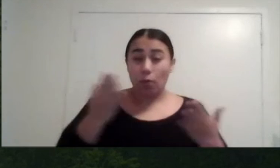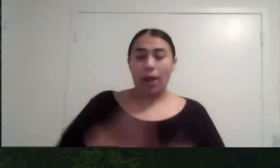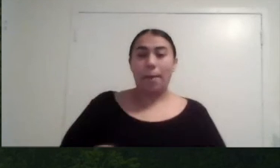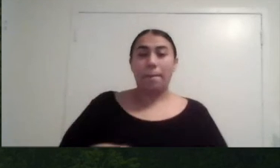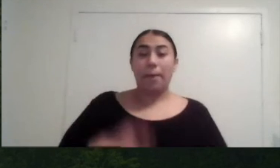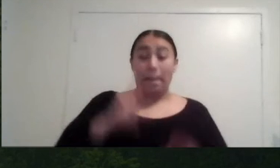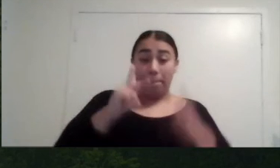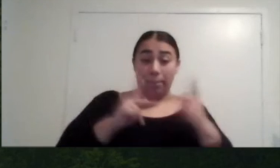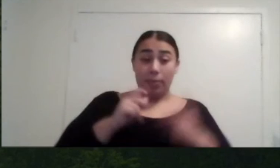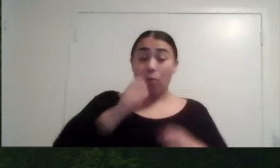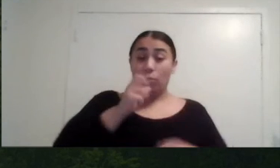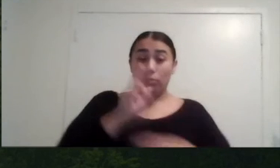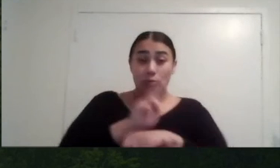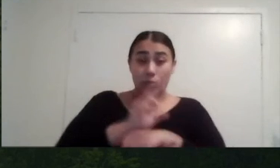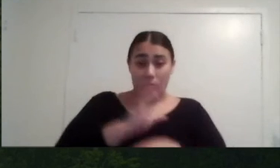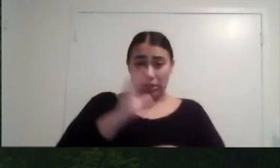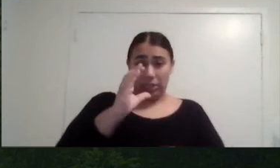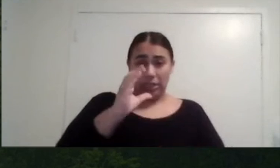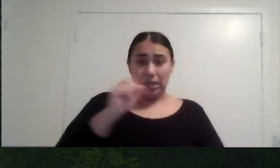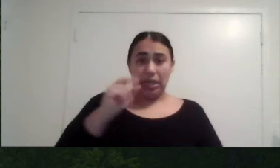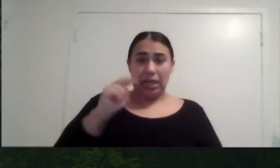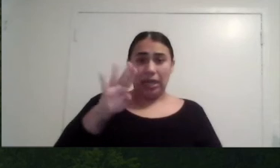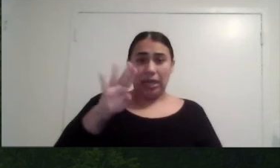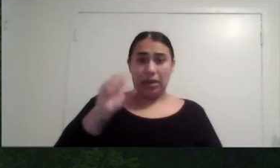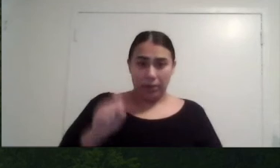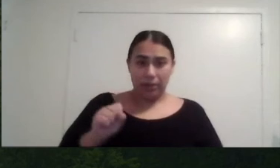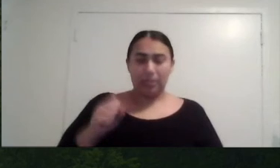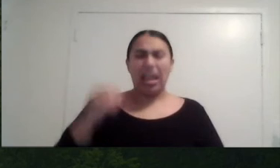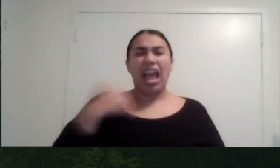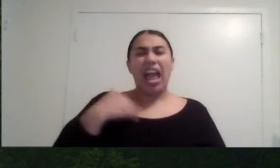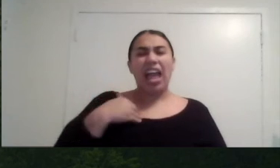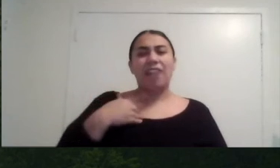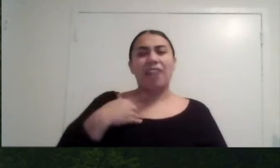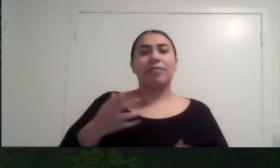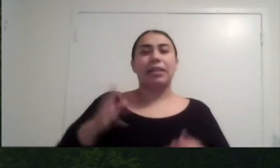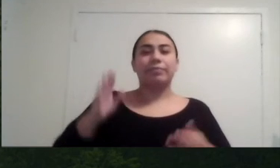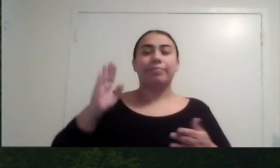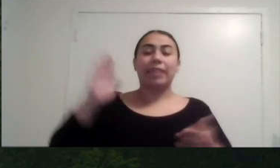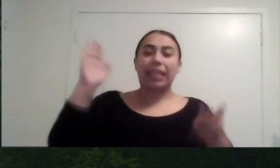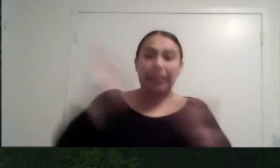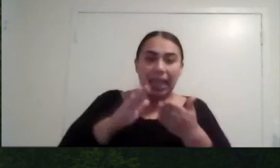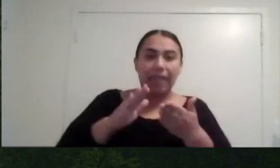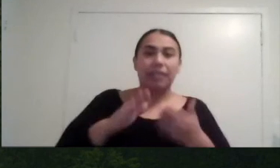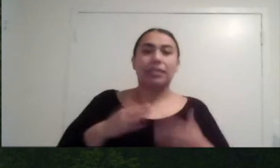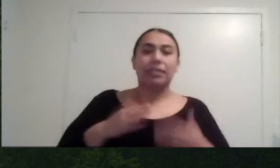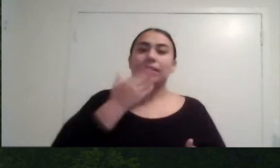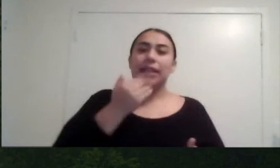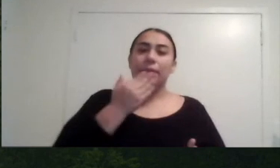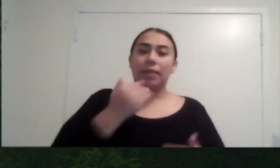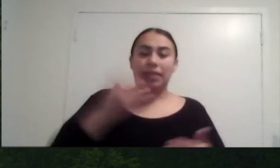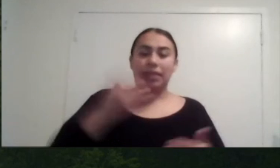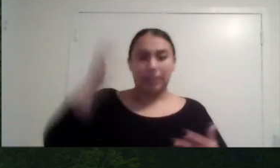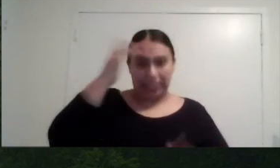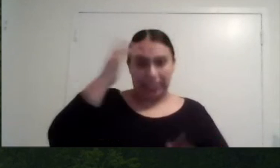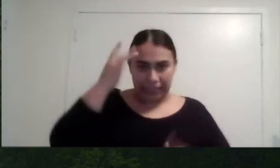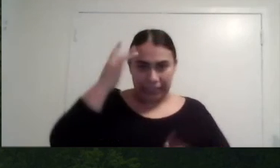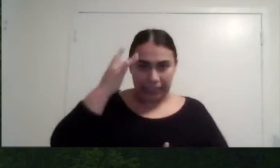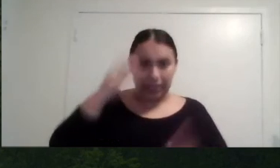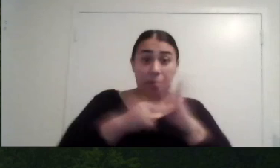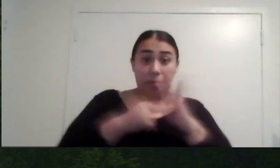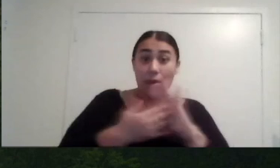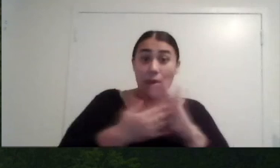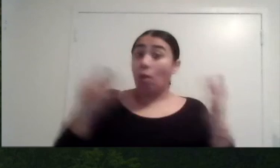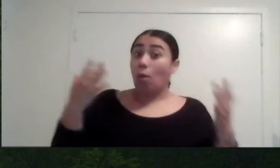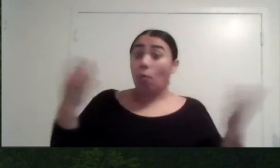insulin levels than their counterparts and had less insulin resistance. By having less insulin resistance or